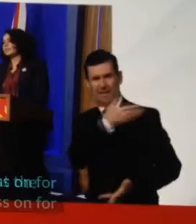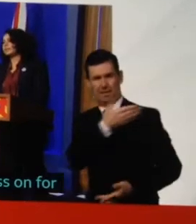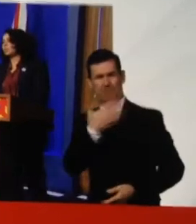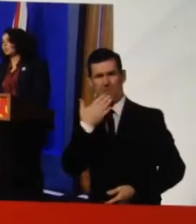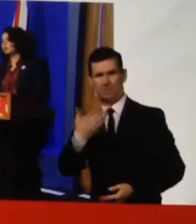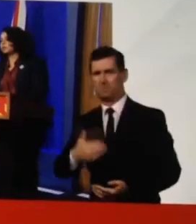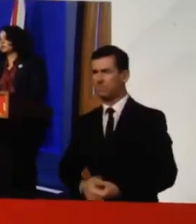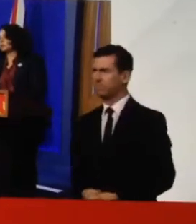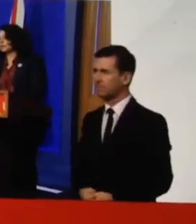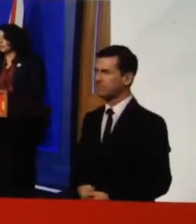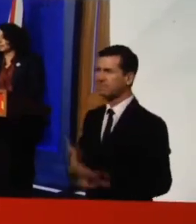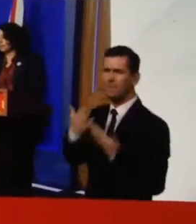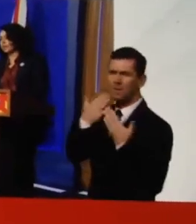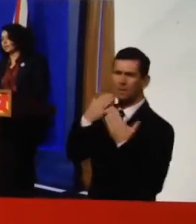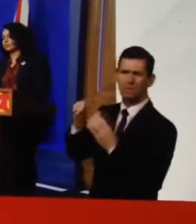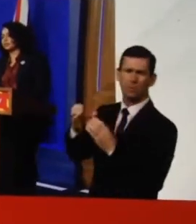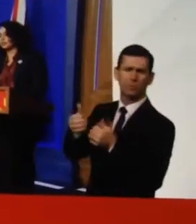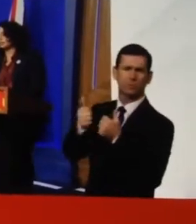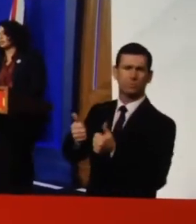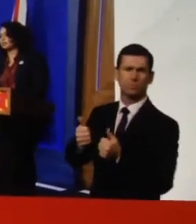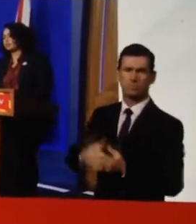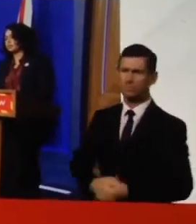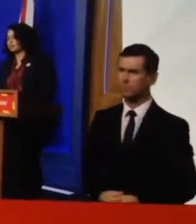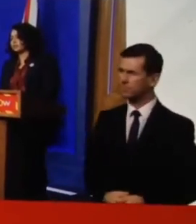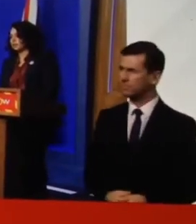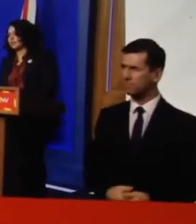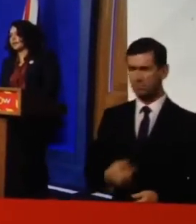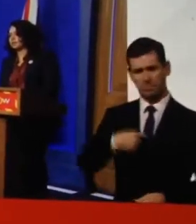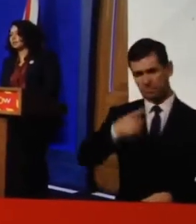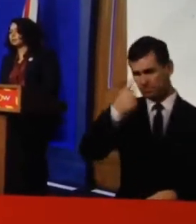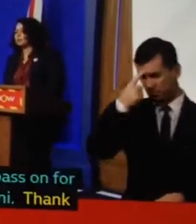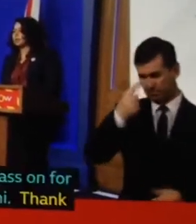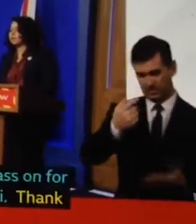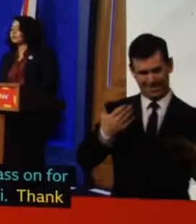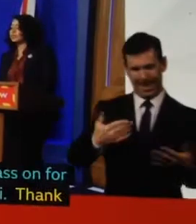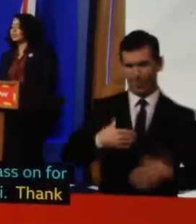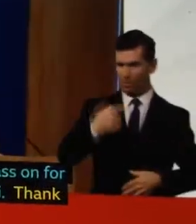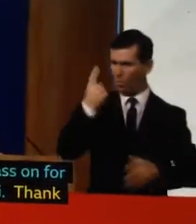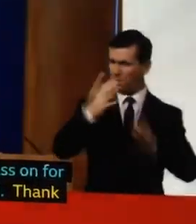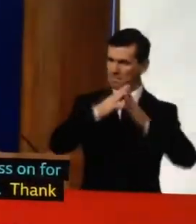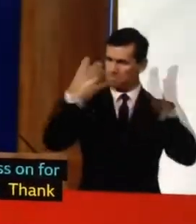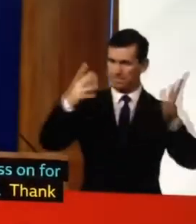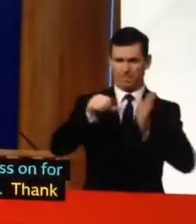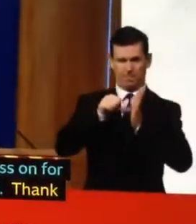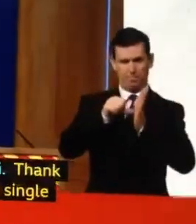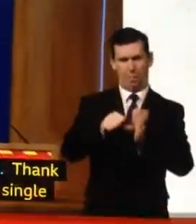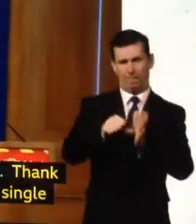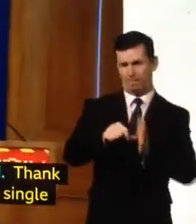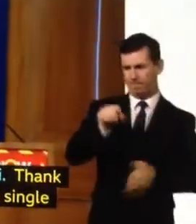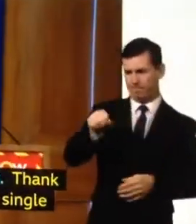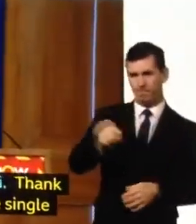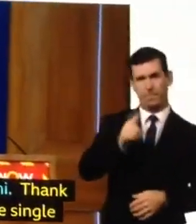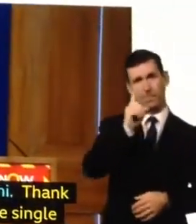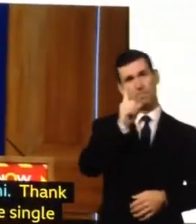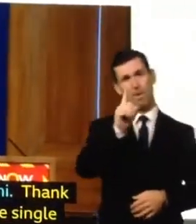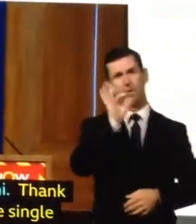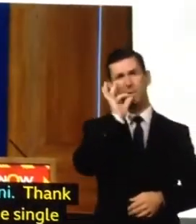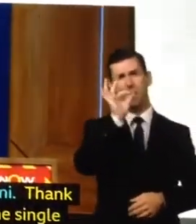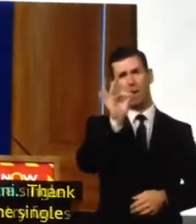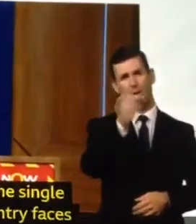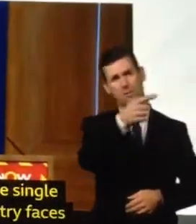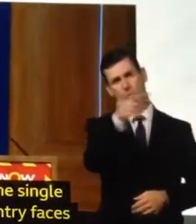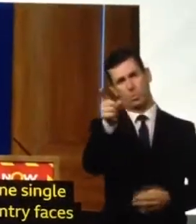So there is clearly one single challenge that our country faces right now, but we have two asks of you as a member of the